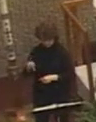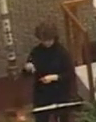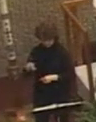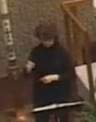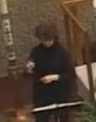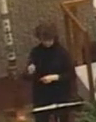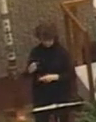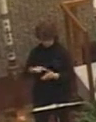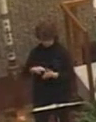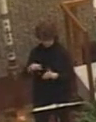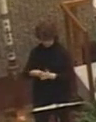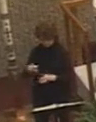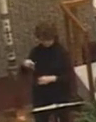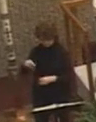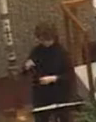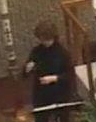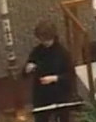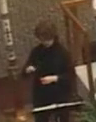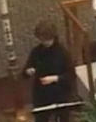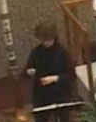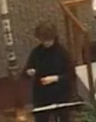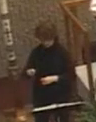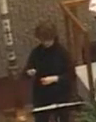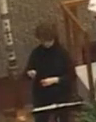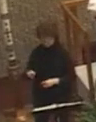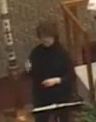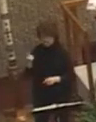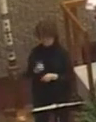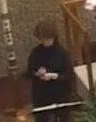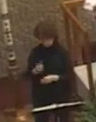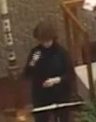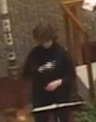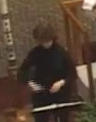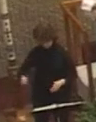translated Peter. The Gospel of the Lord.